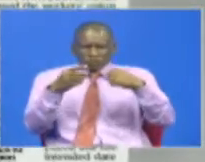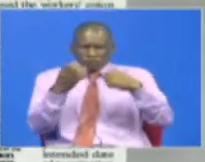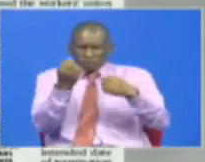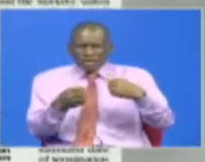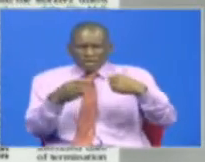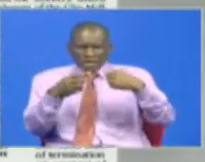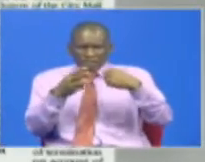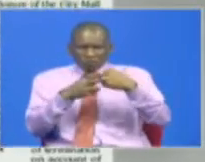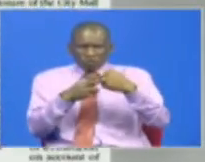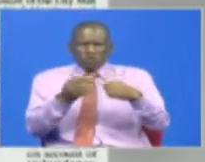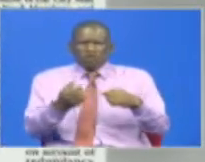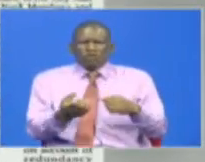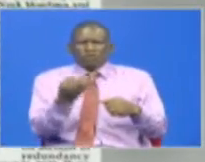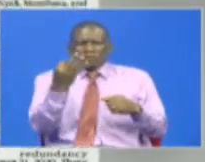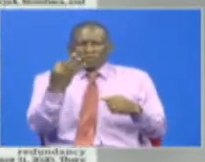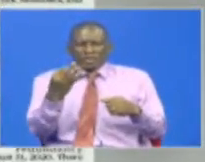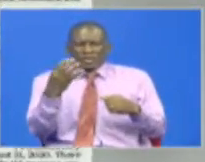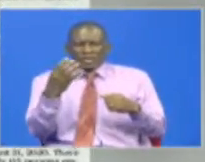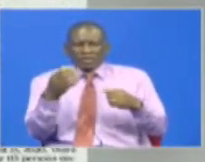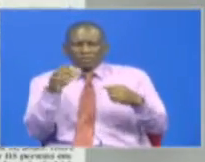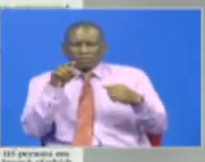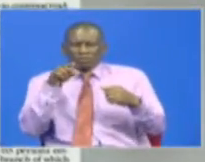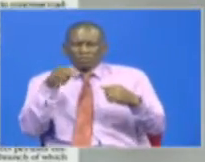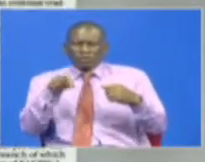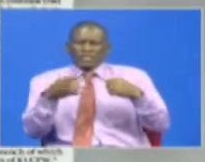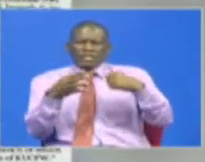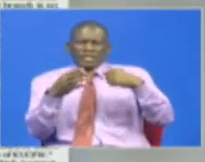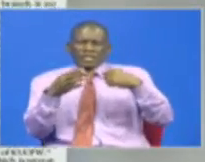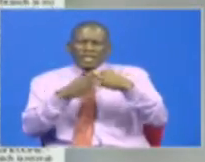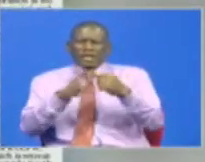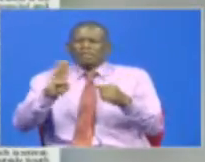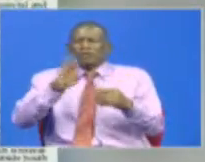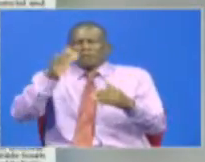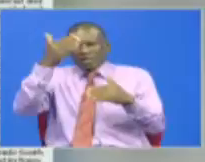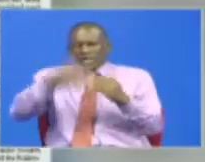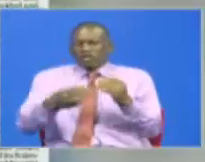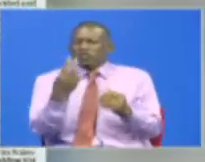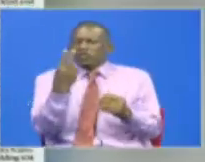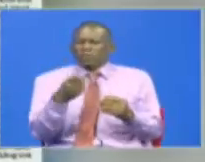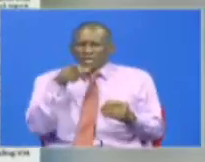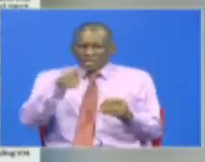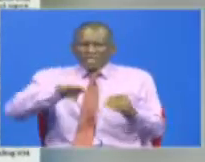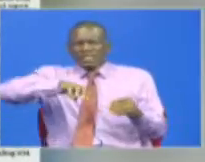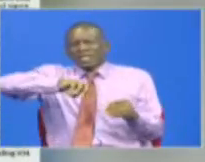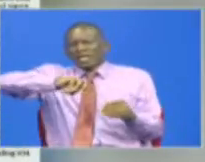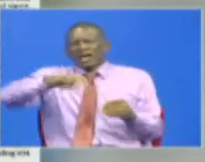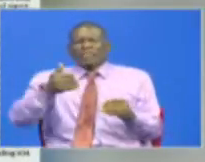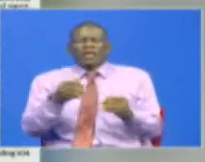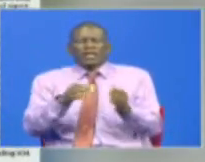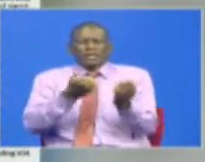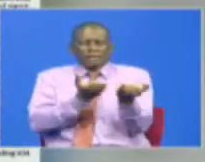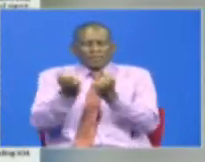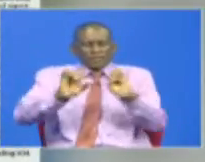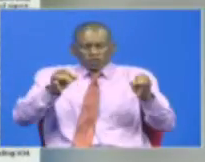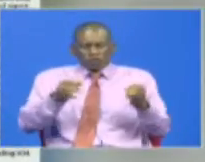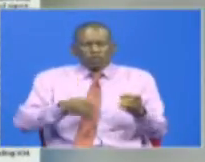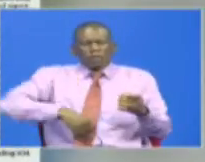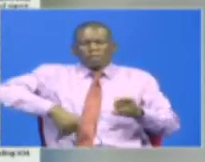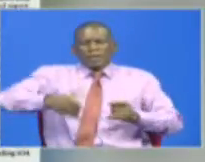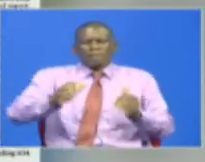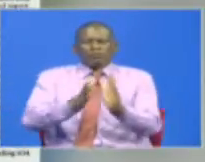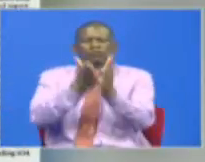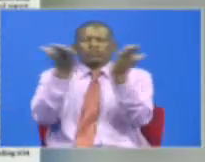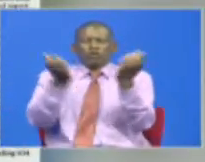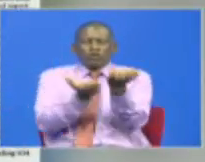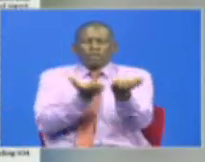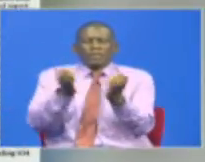349.9 billion at the end of February. For this and much more business news, get your copy of the